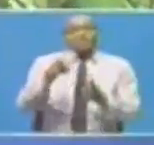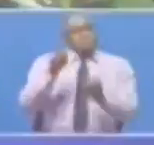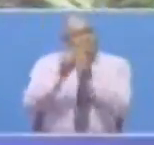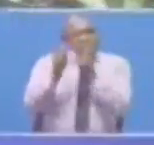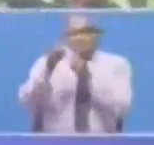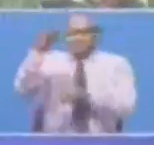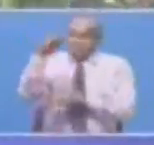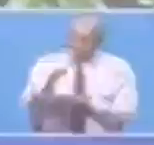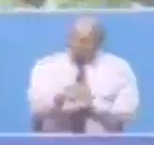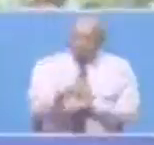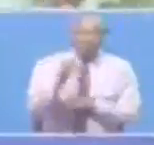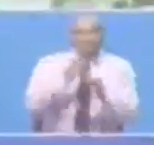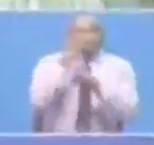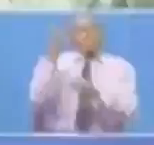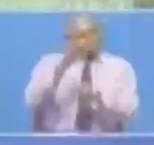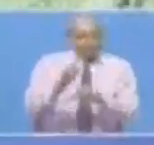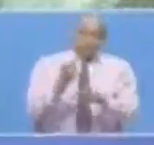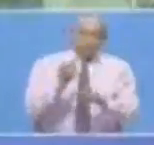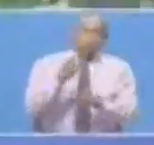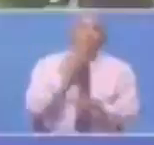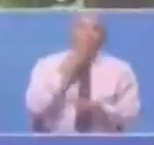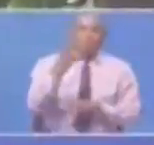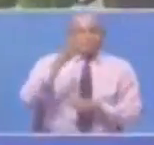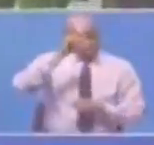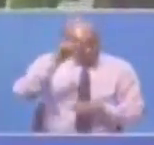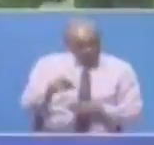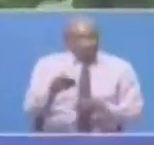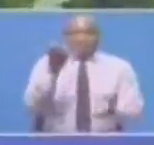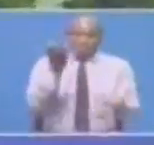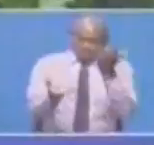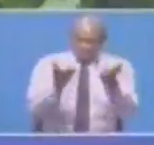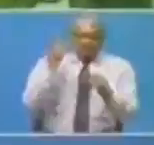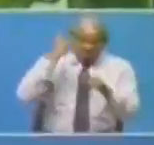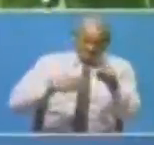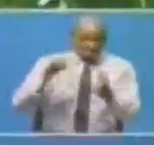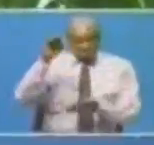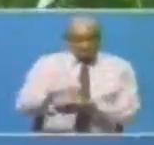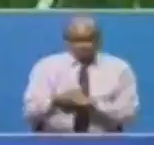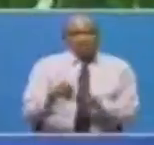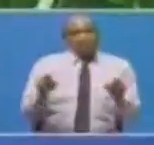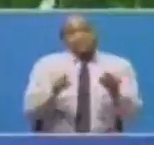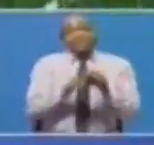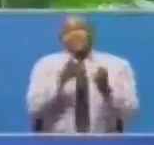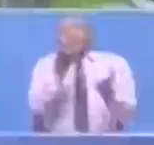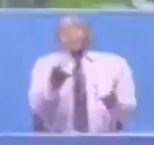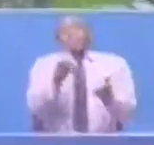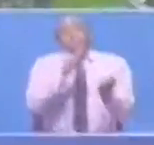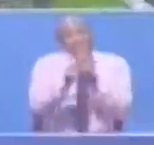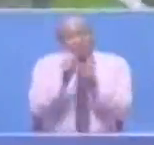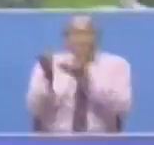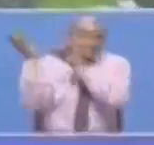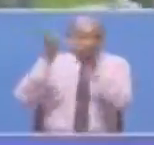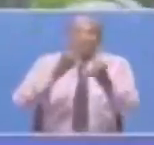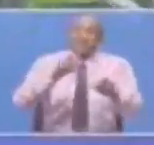an average of 13% or 400,000 tons of maize a year. This is equivalent to the amount of maize imported by